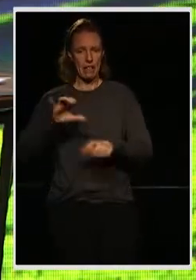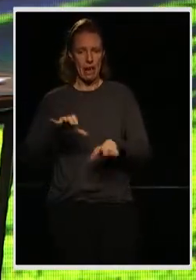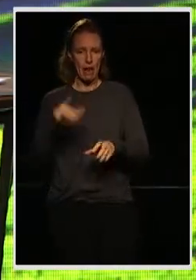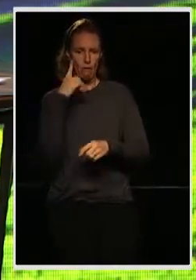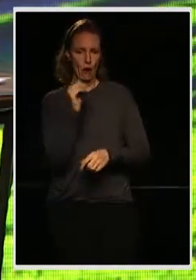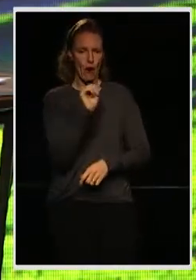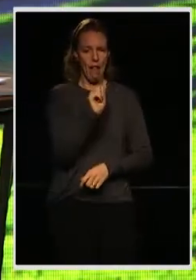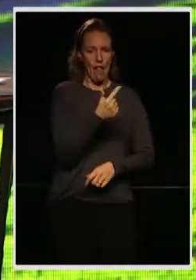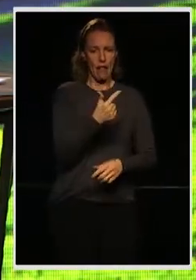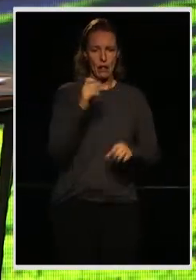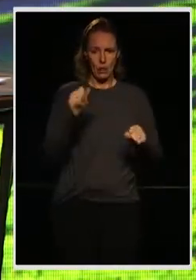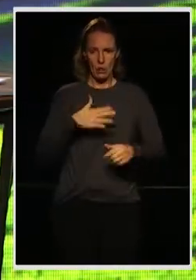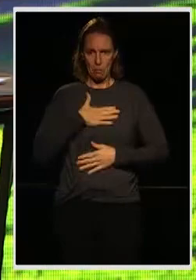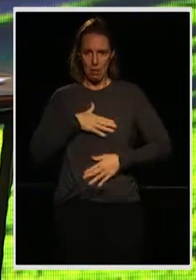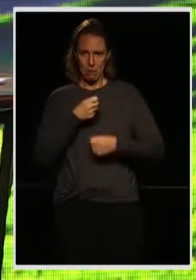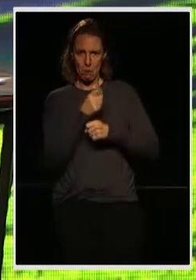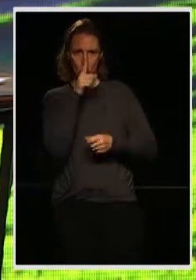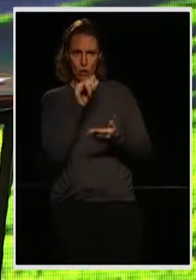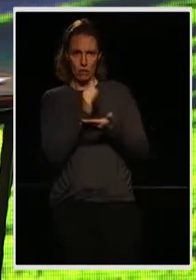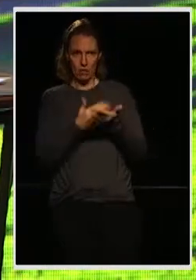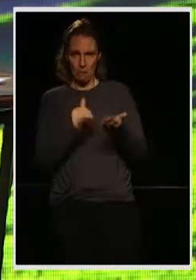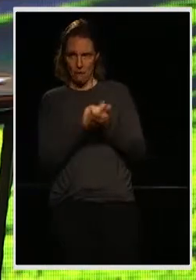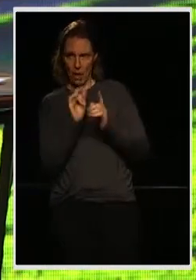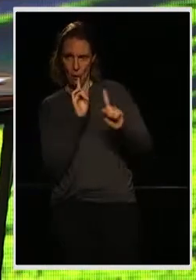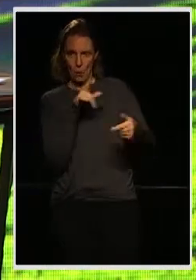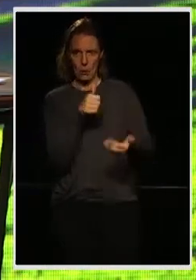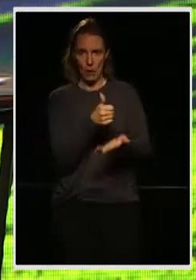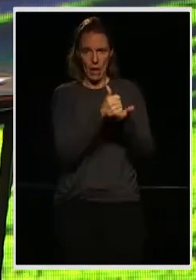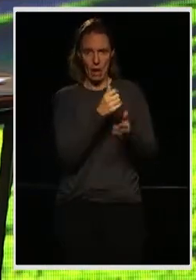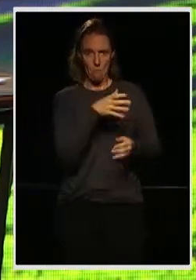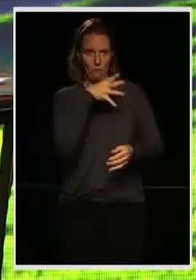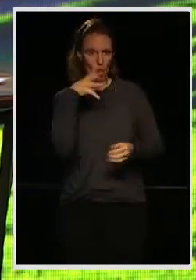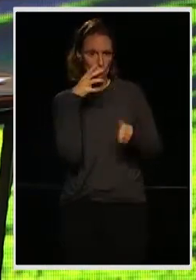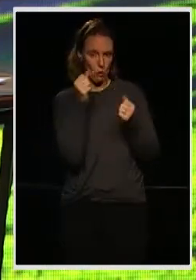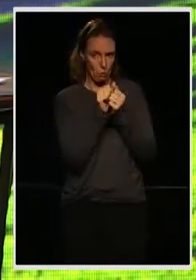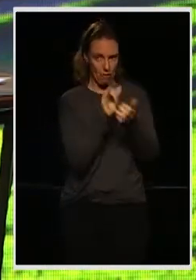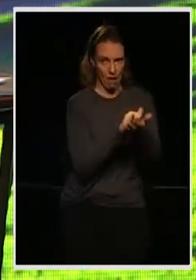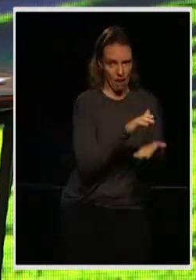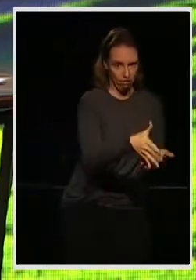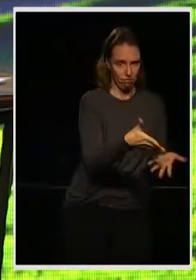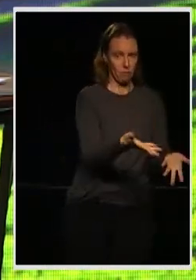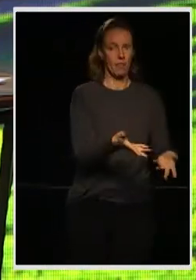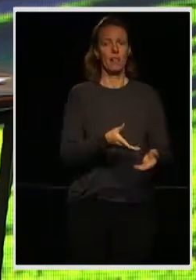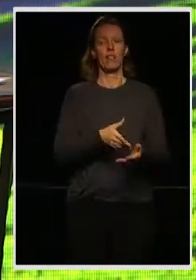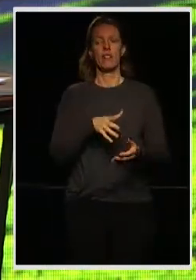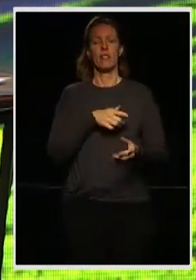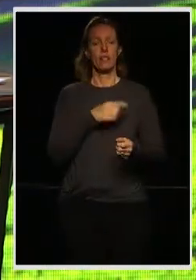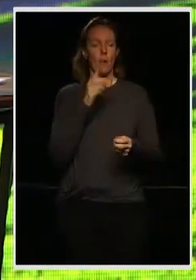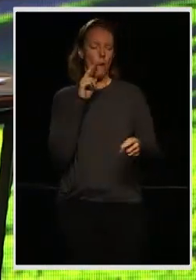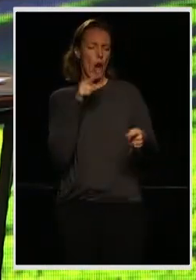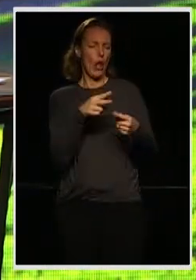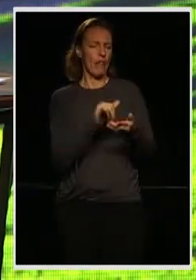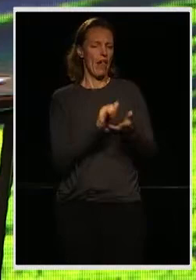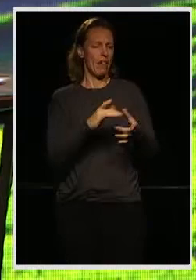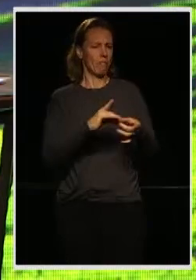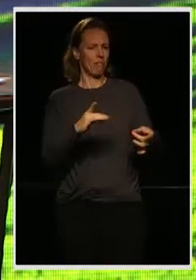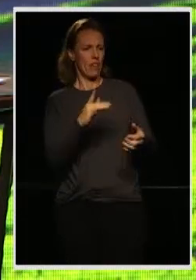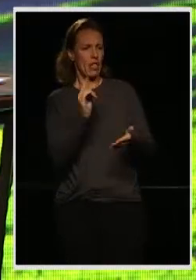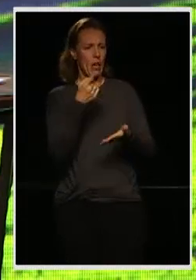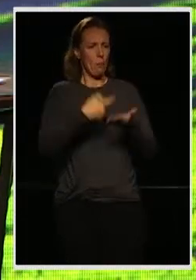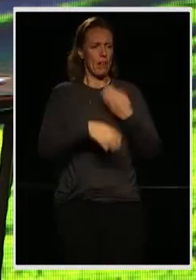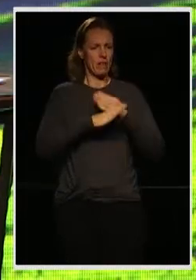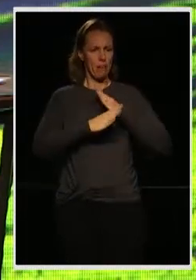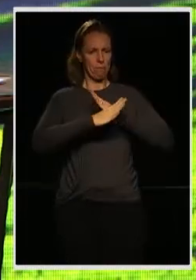agriculture community. Could you please make sure some of that goes to helping farmers with their lagoons? So it's like, you know, looking at those threads, like what is the bottleneck